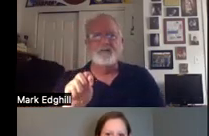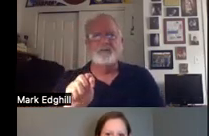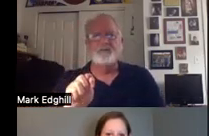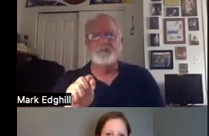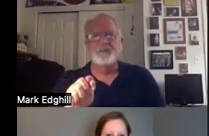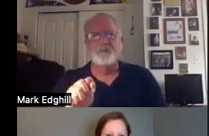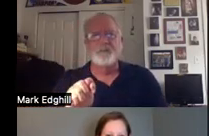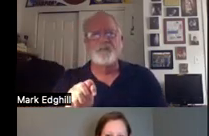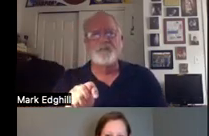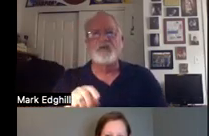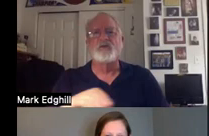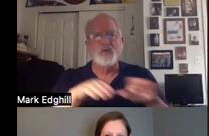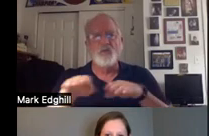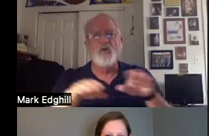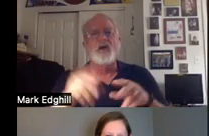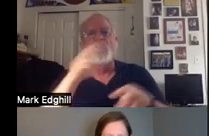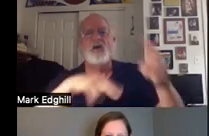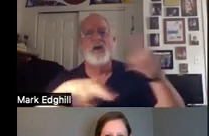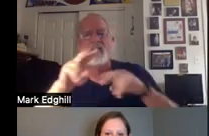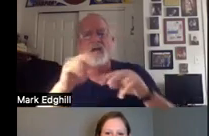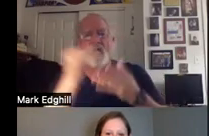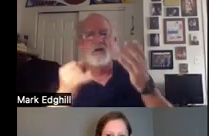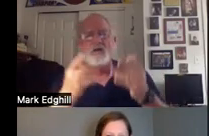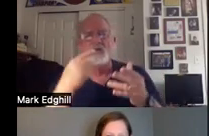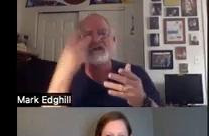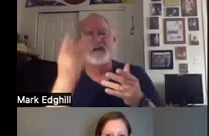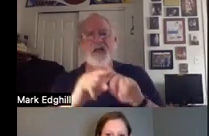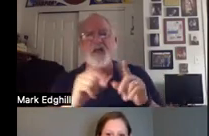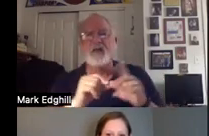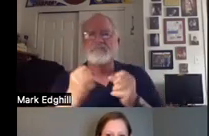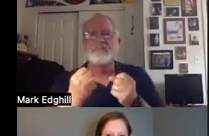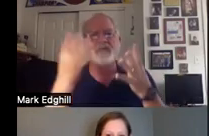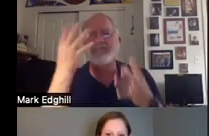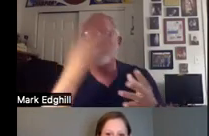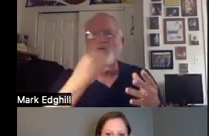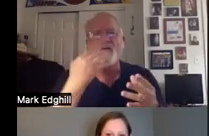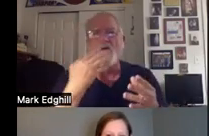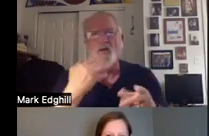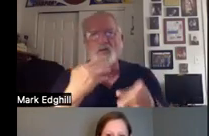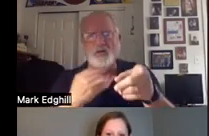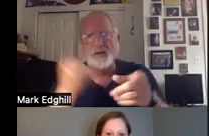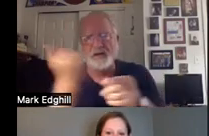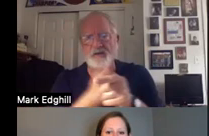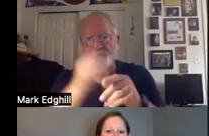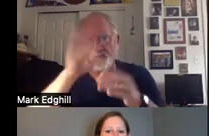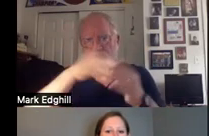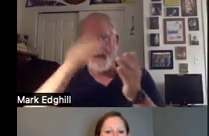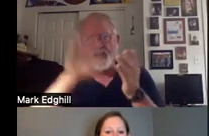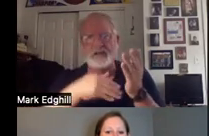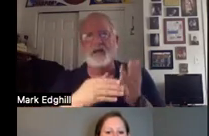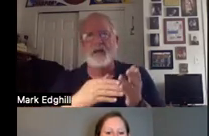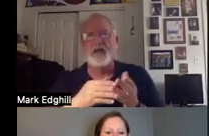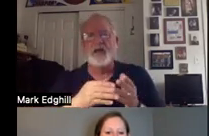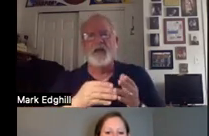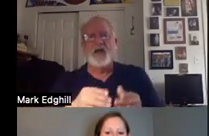had a white carpet laid out. You would see they had many beautiful colors on each of them. When you get